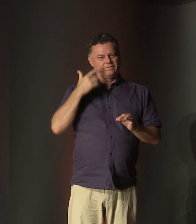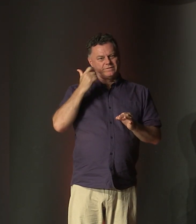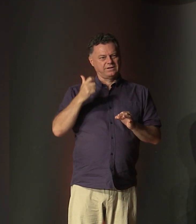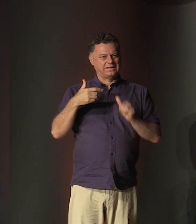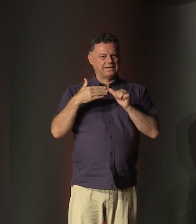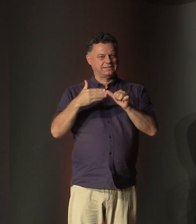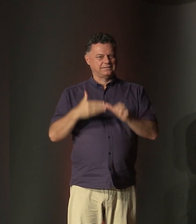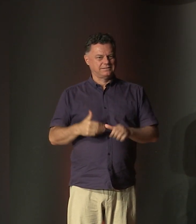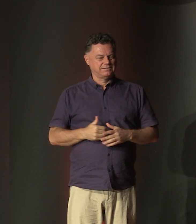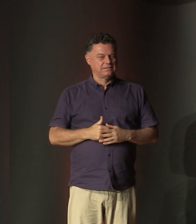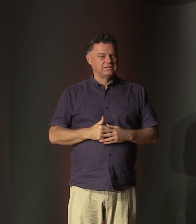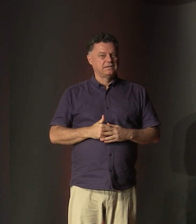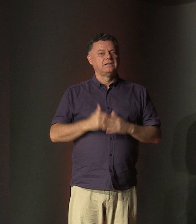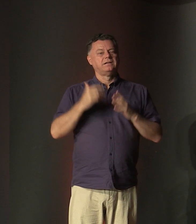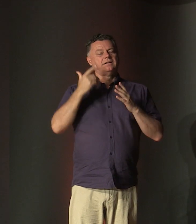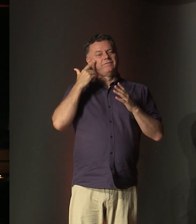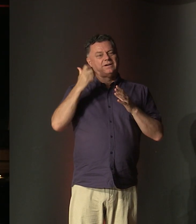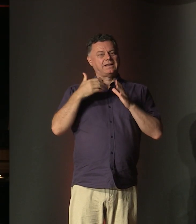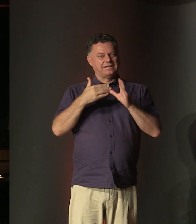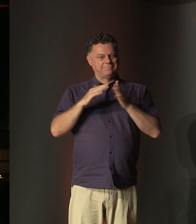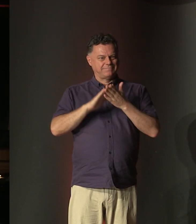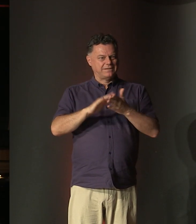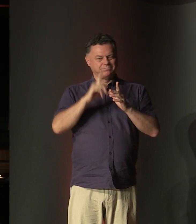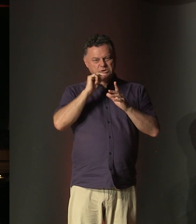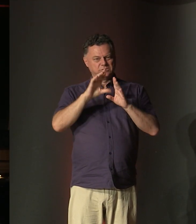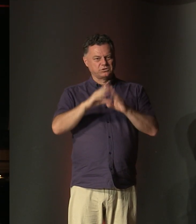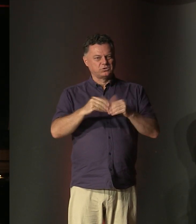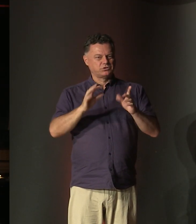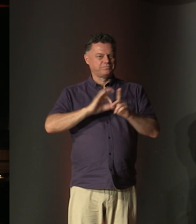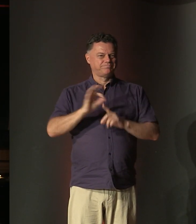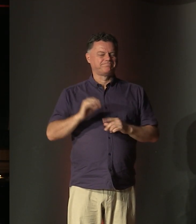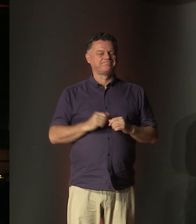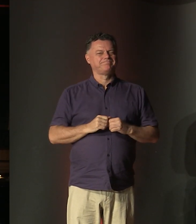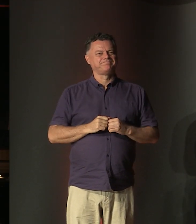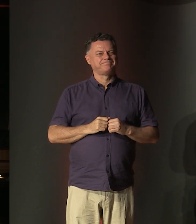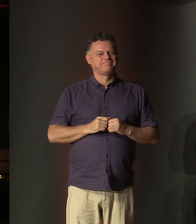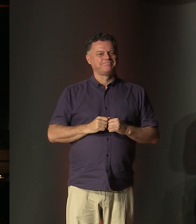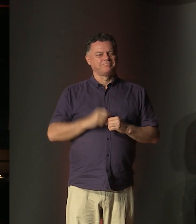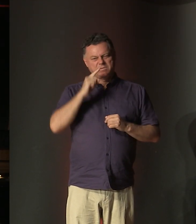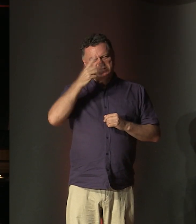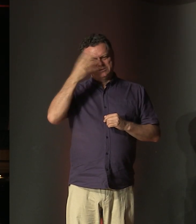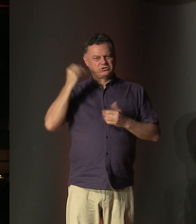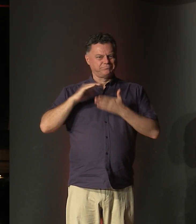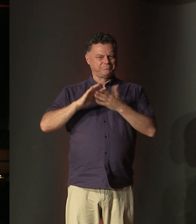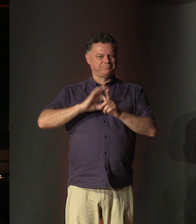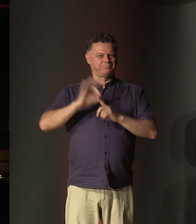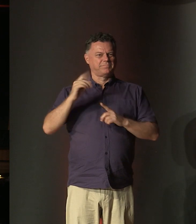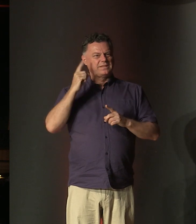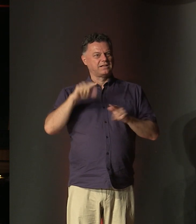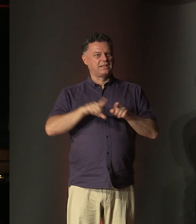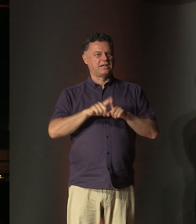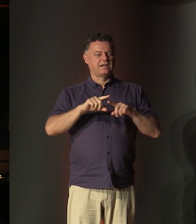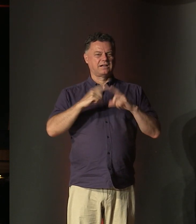experienced by this group. Think about the classroom. Think about the great opportunity of having